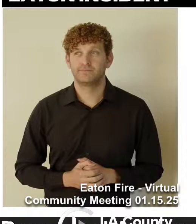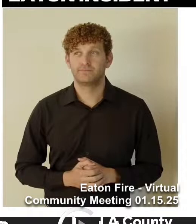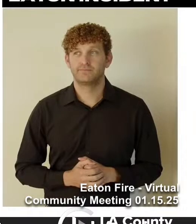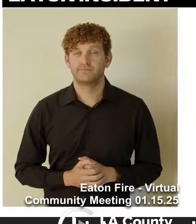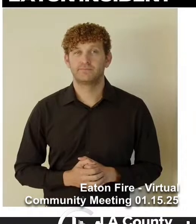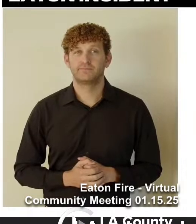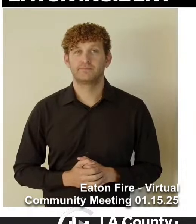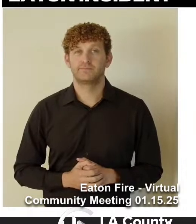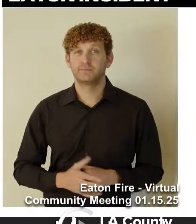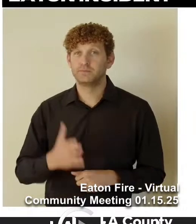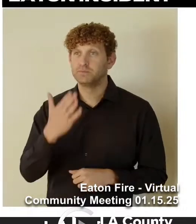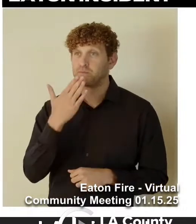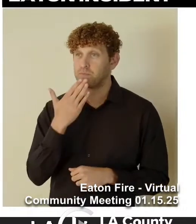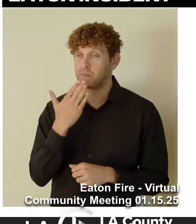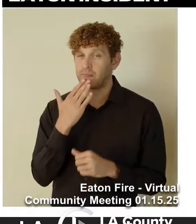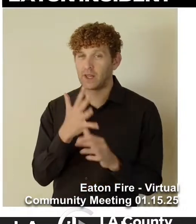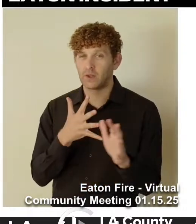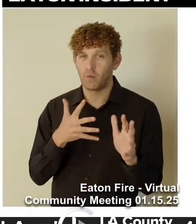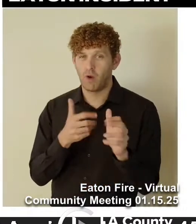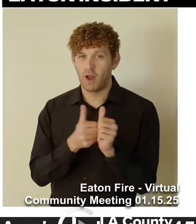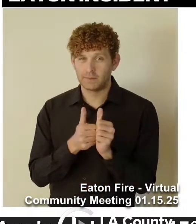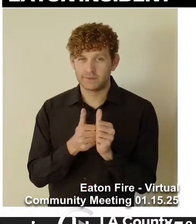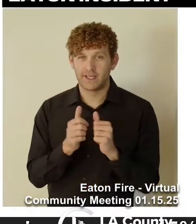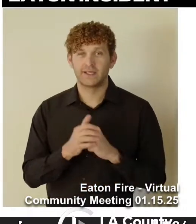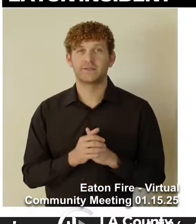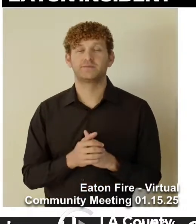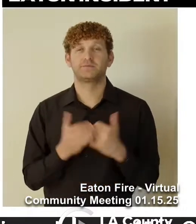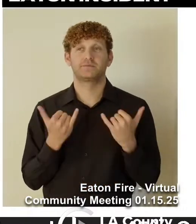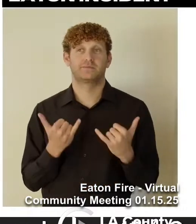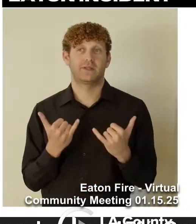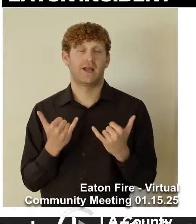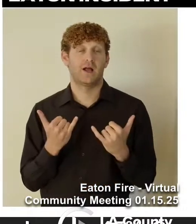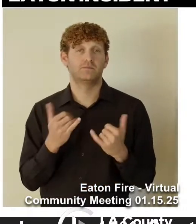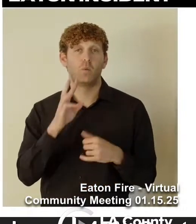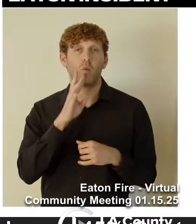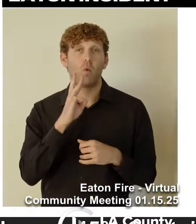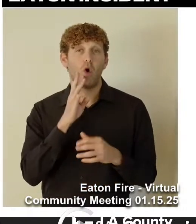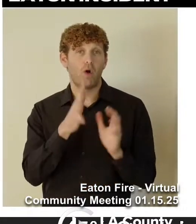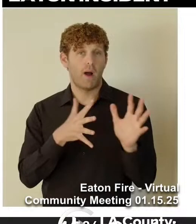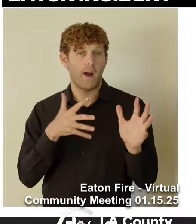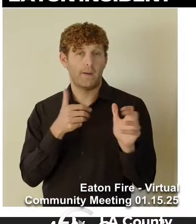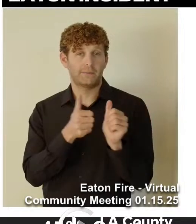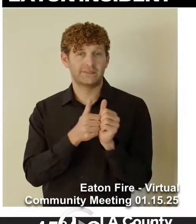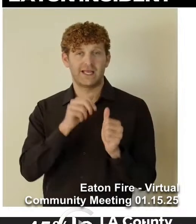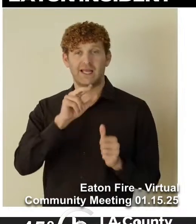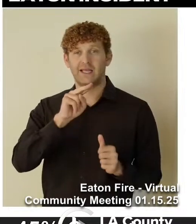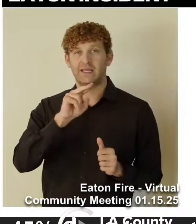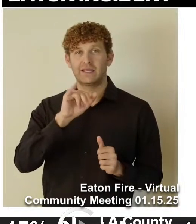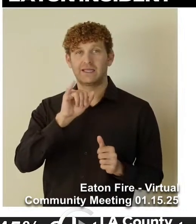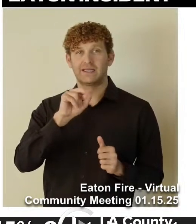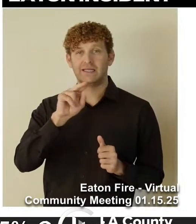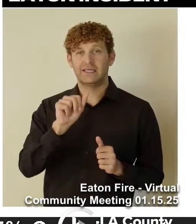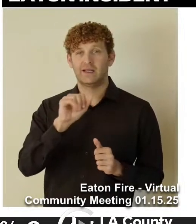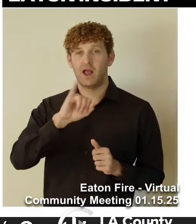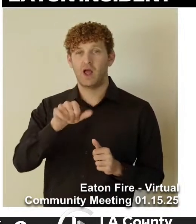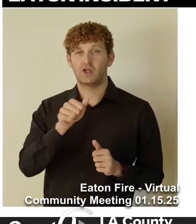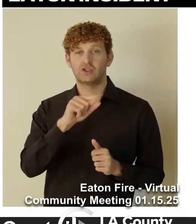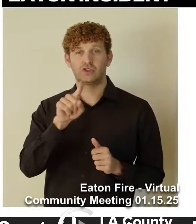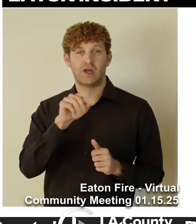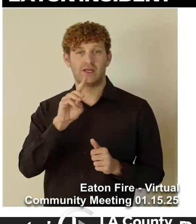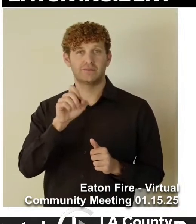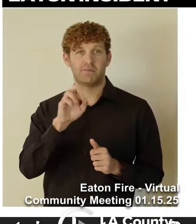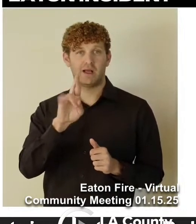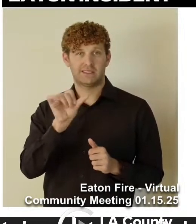Thank you for that update. Next up with a water day update is Nina Jasmadarian, General Manager for Foothill Municipal Water